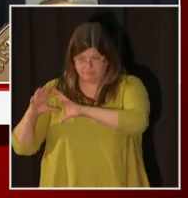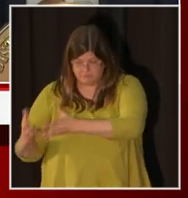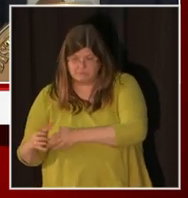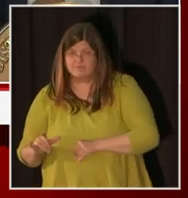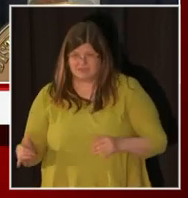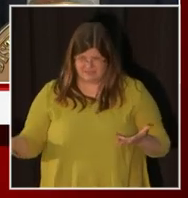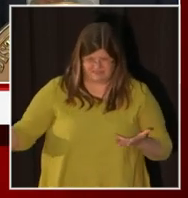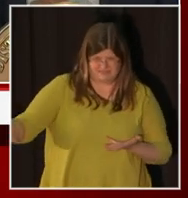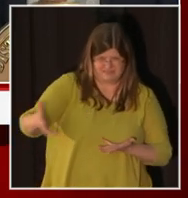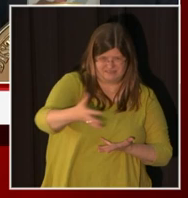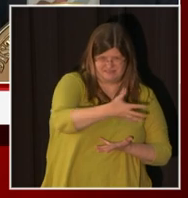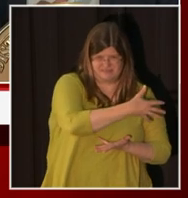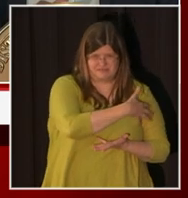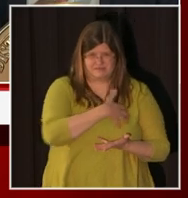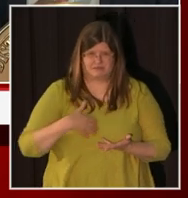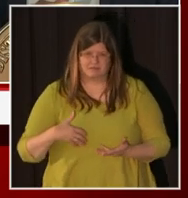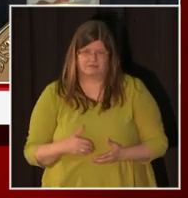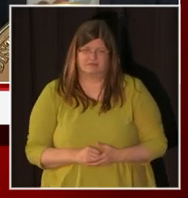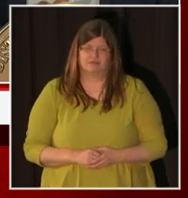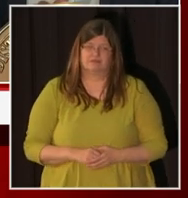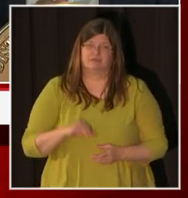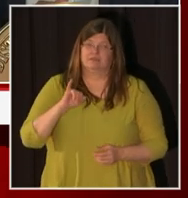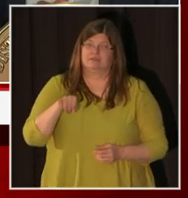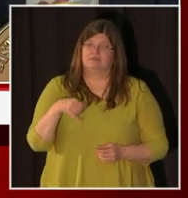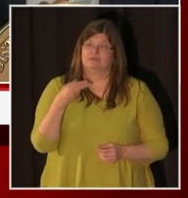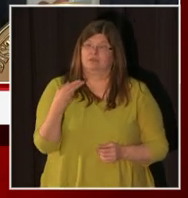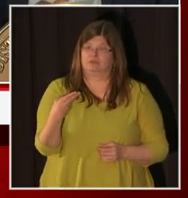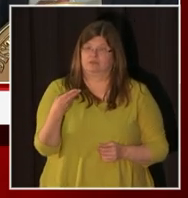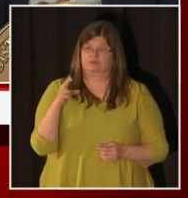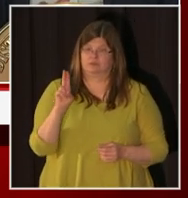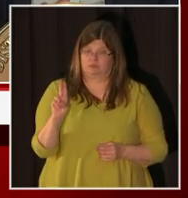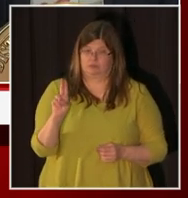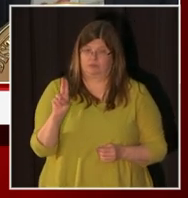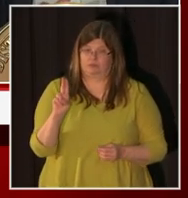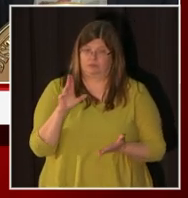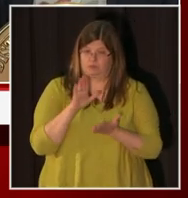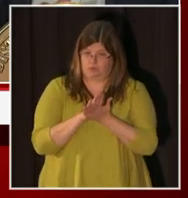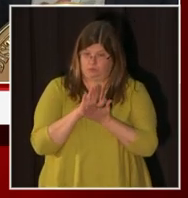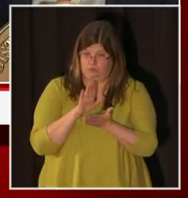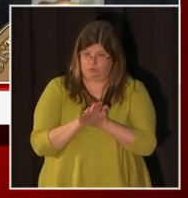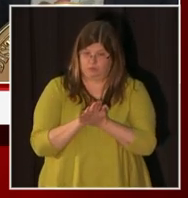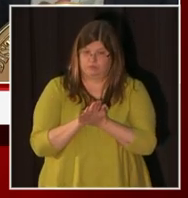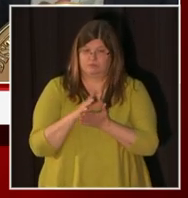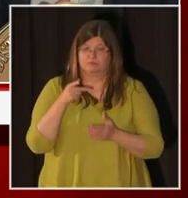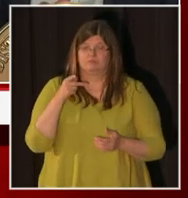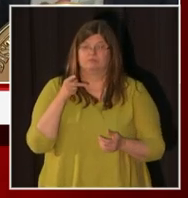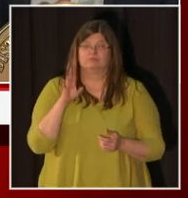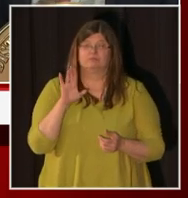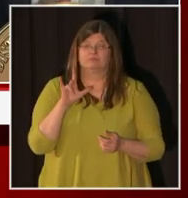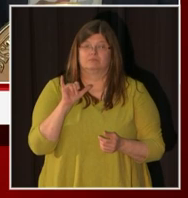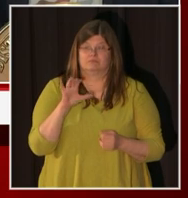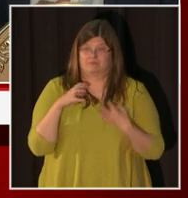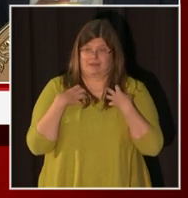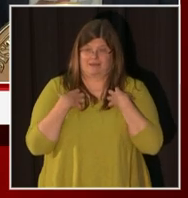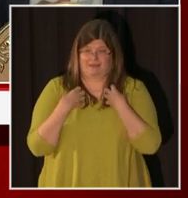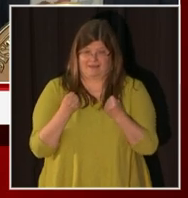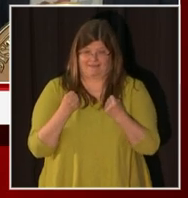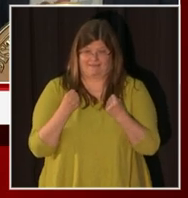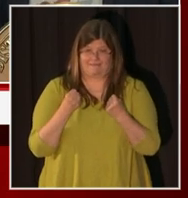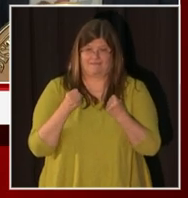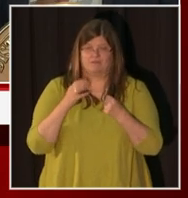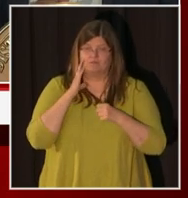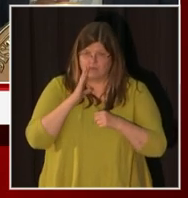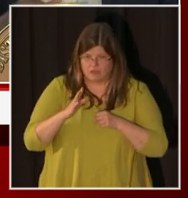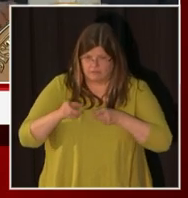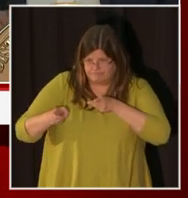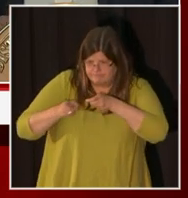Johns Hopkins Bloomberg School of Public Health, and the work of the 12 committees will be guided by the public